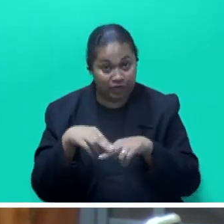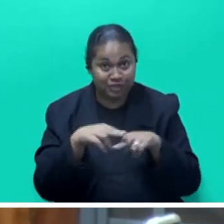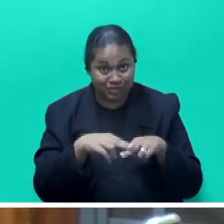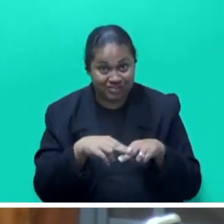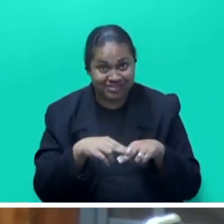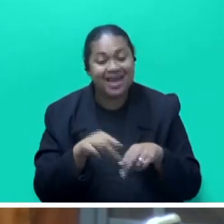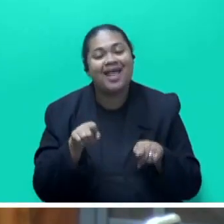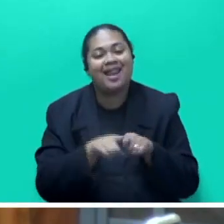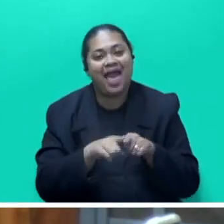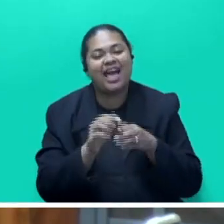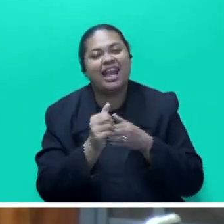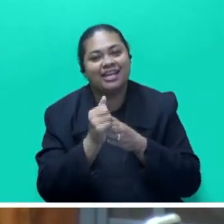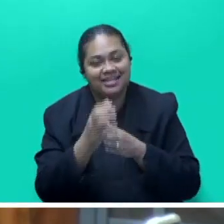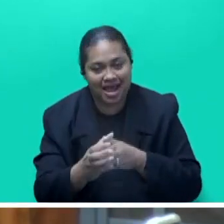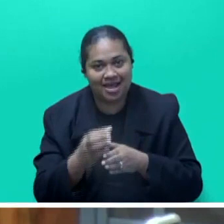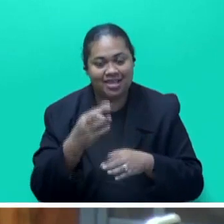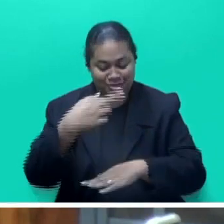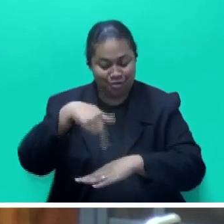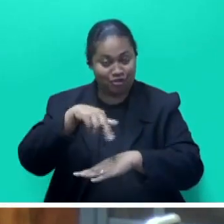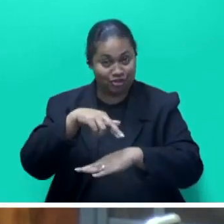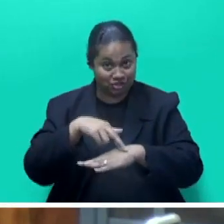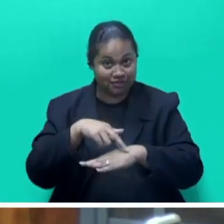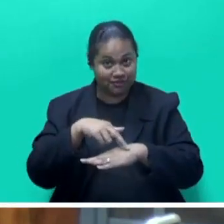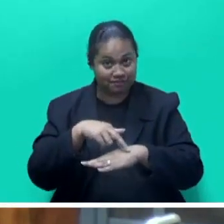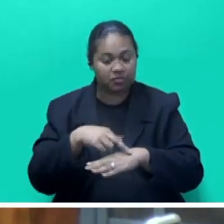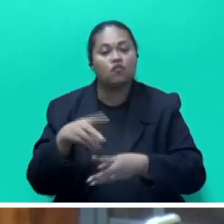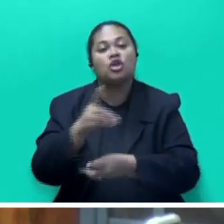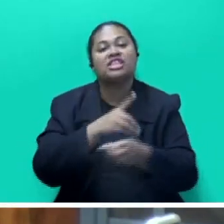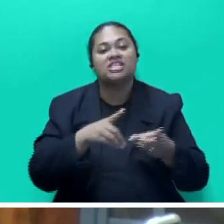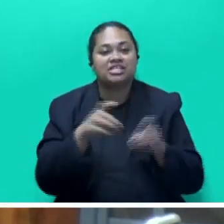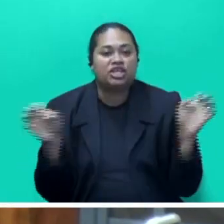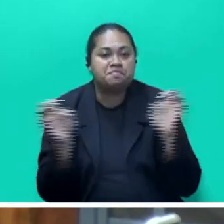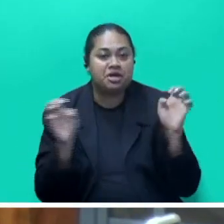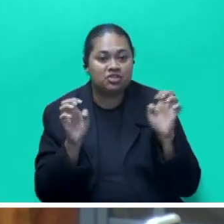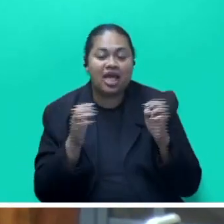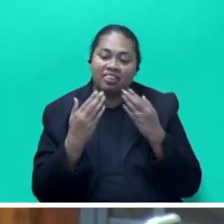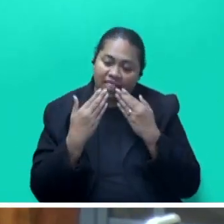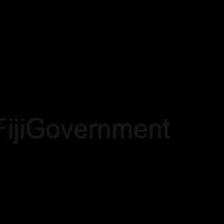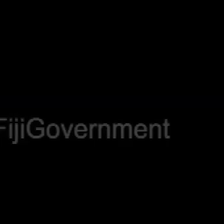as a leader in the region in interregional assistance for disasters and emergencies. I thank you, Mr. Speaker, sir.